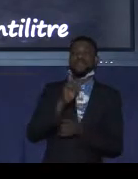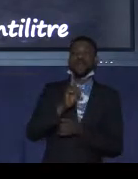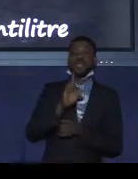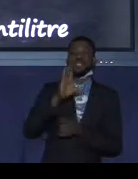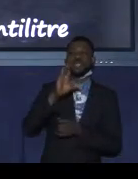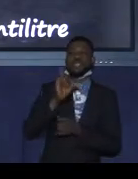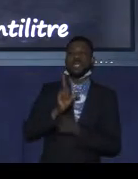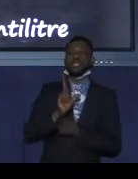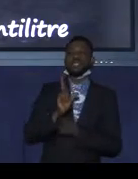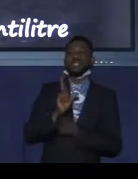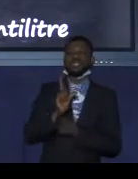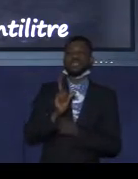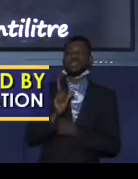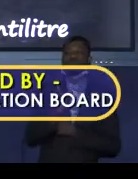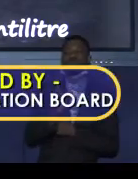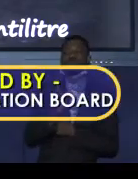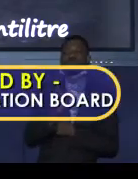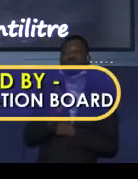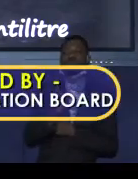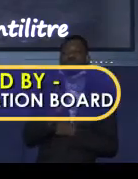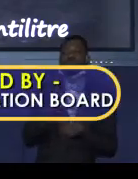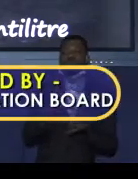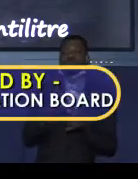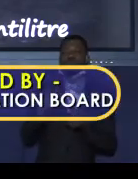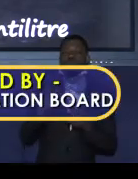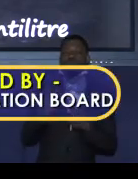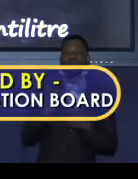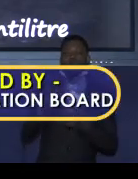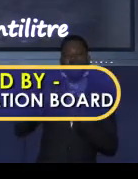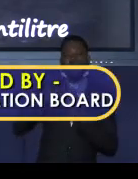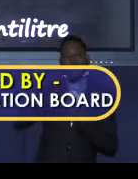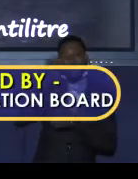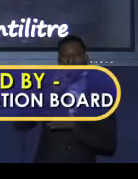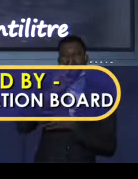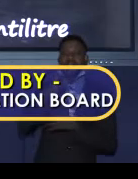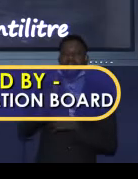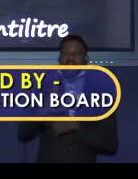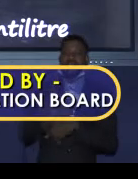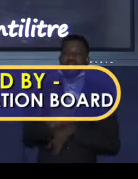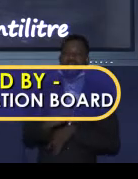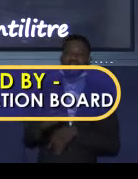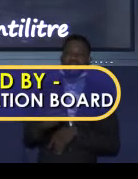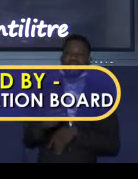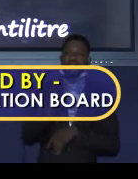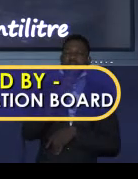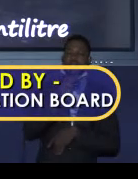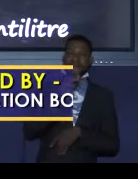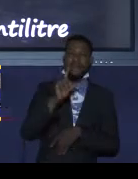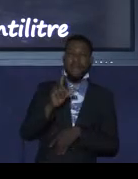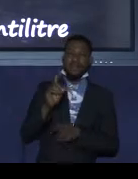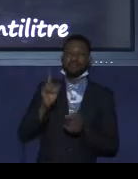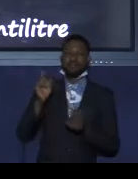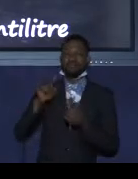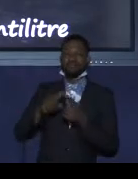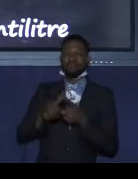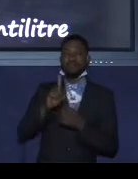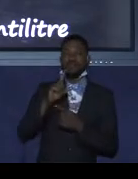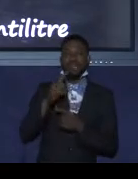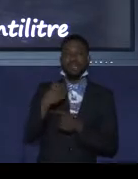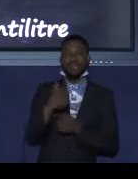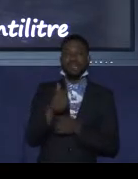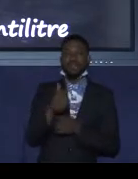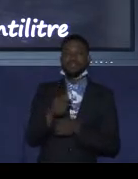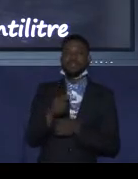milliliters make 1 centiliter. So we've learned 3 things. The milliliter, that's into 1,000. The